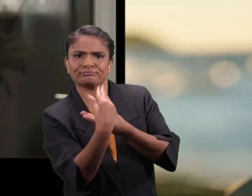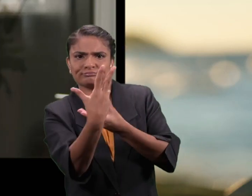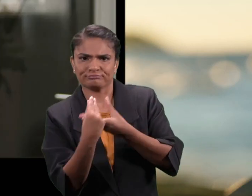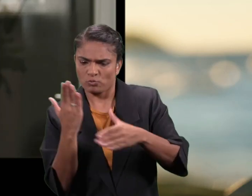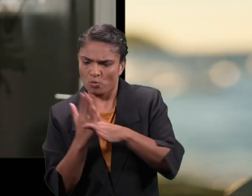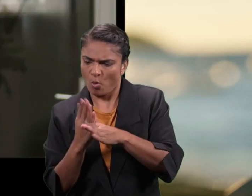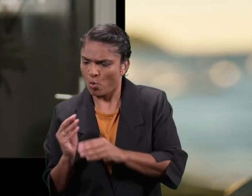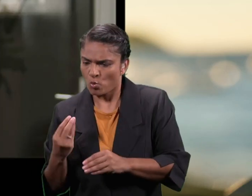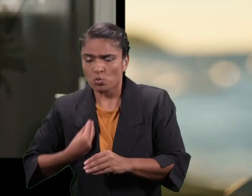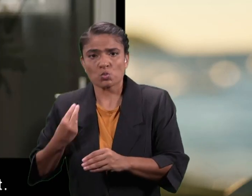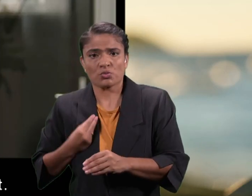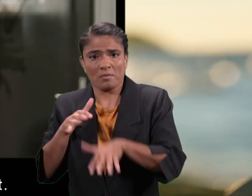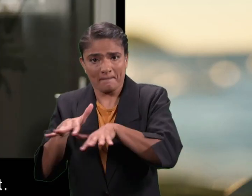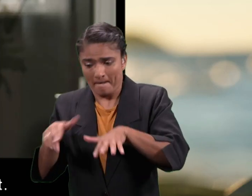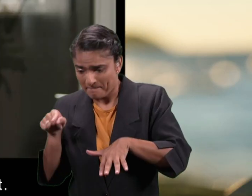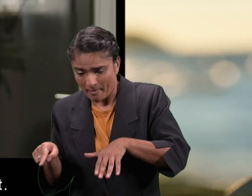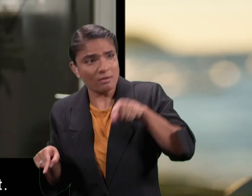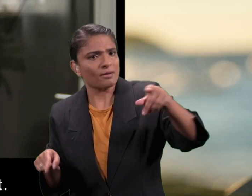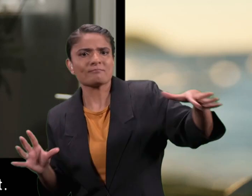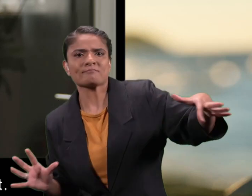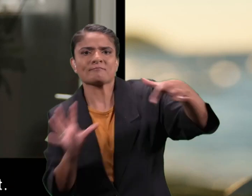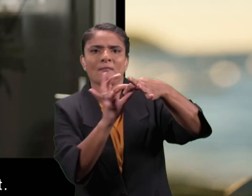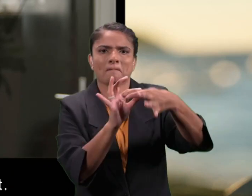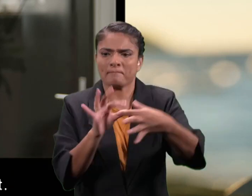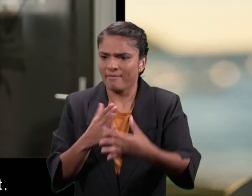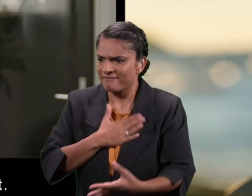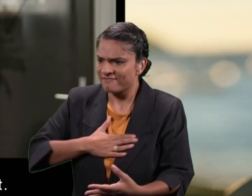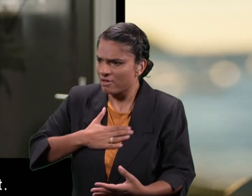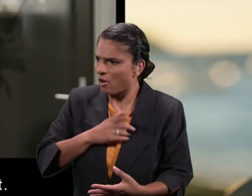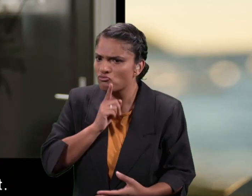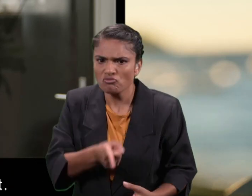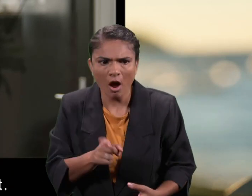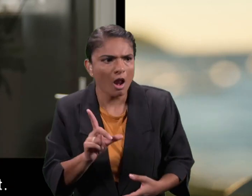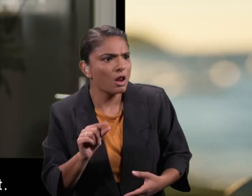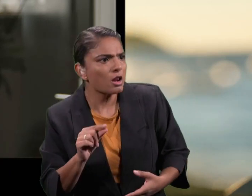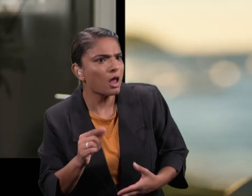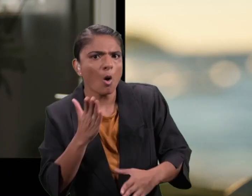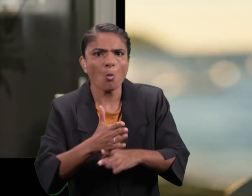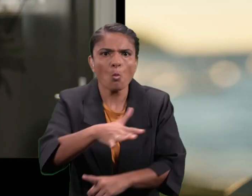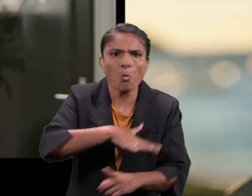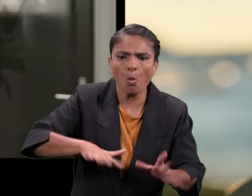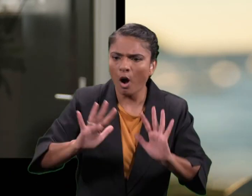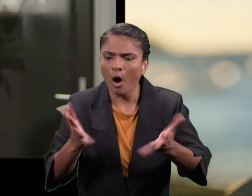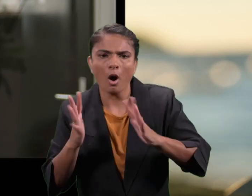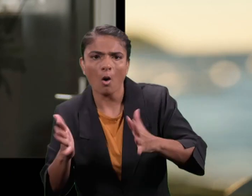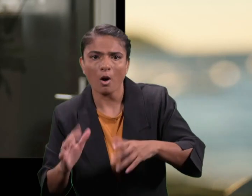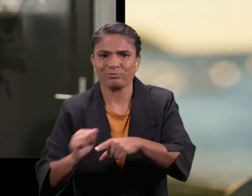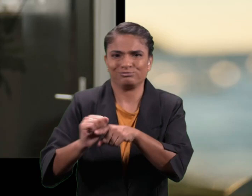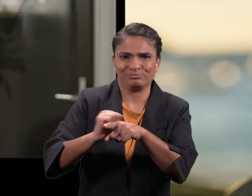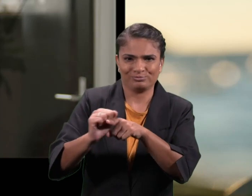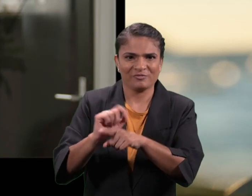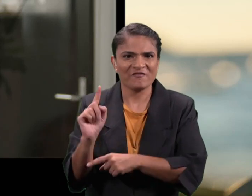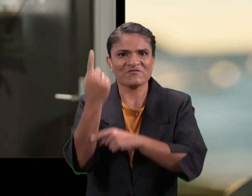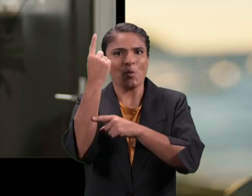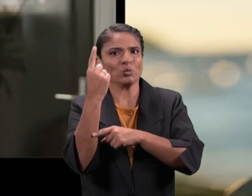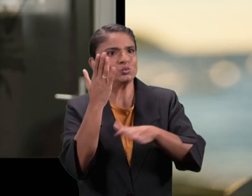work with our young people, and they create a real work environment. For most of our trainees, this is the